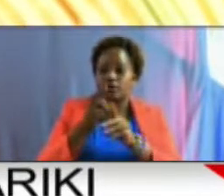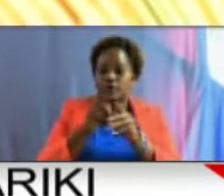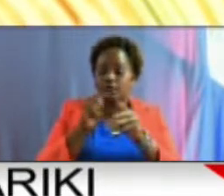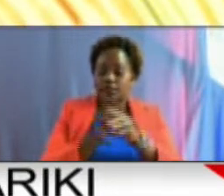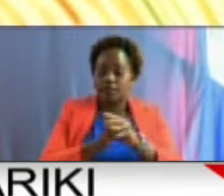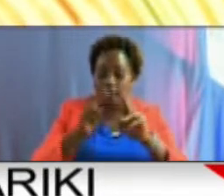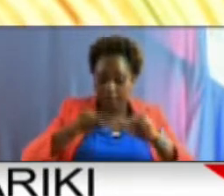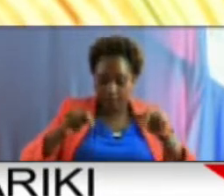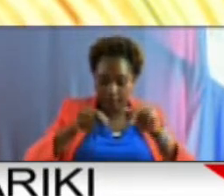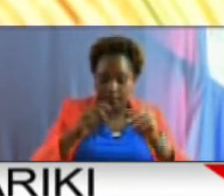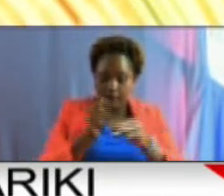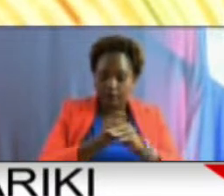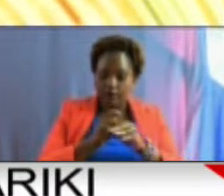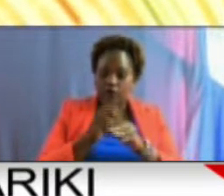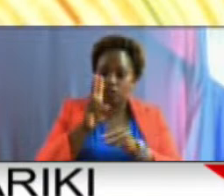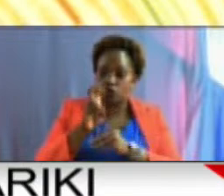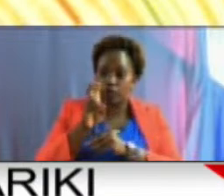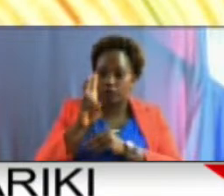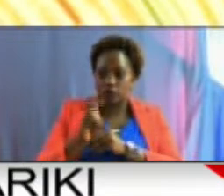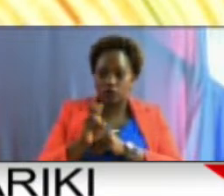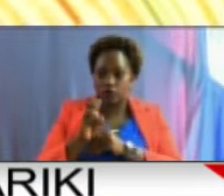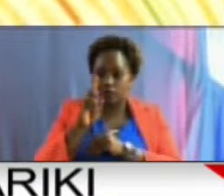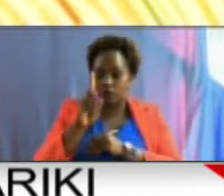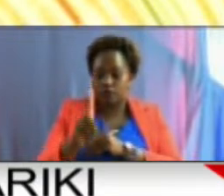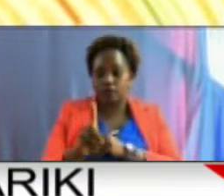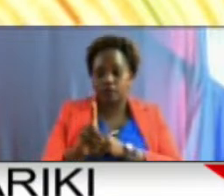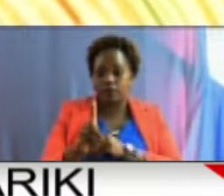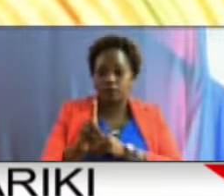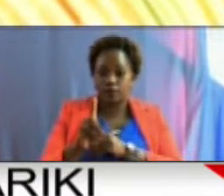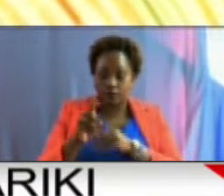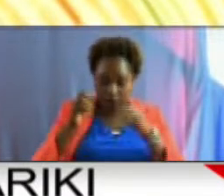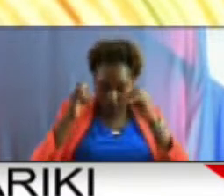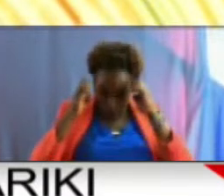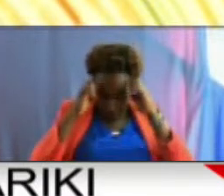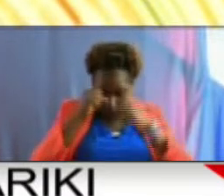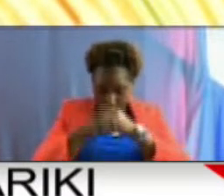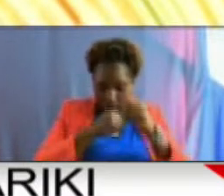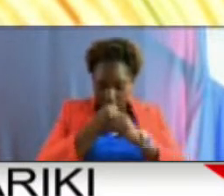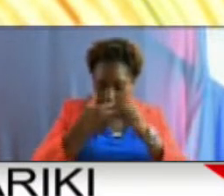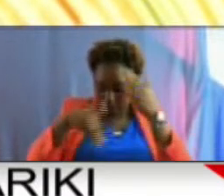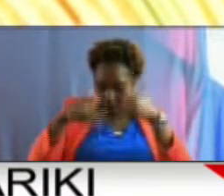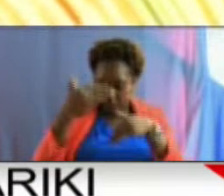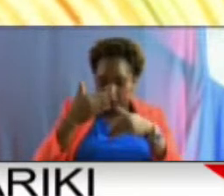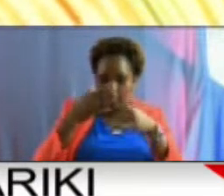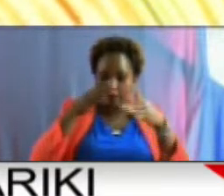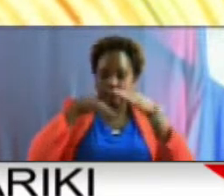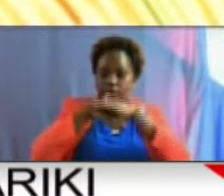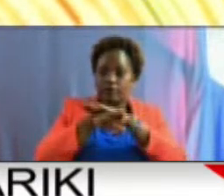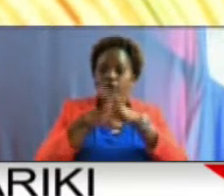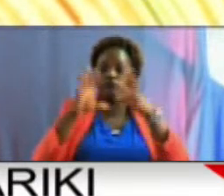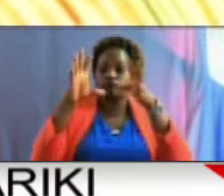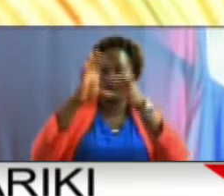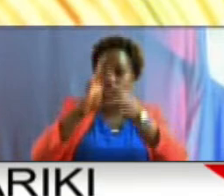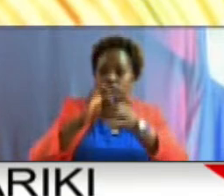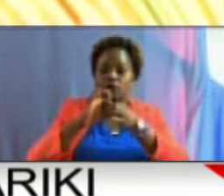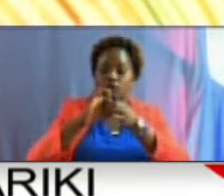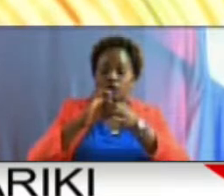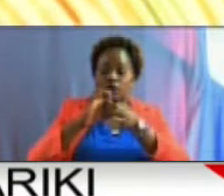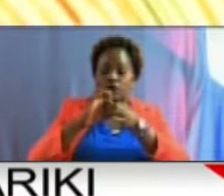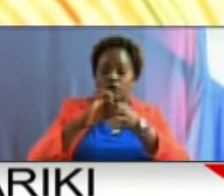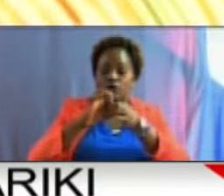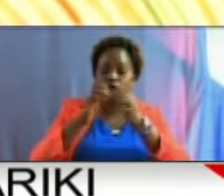activities during the 2020-21 academic year, the university has entered into collaboration and